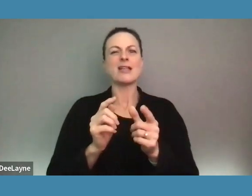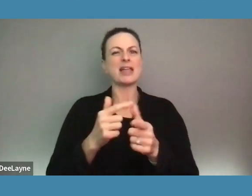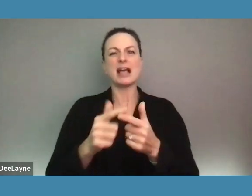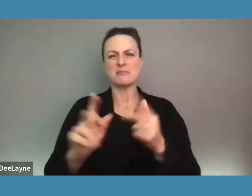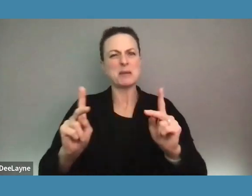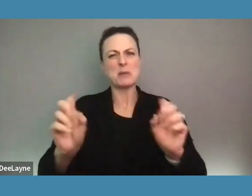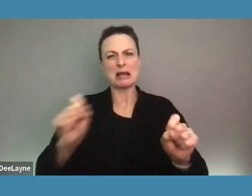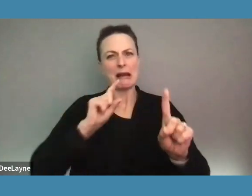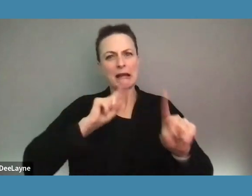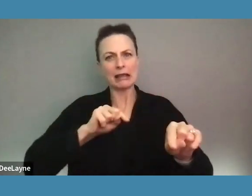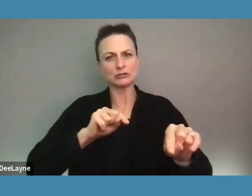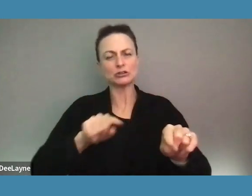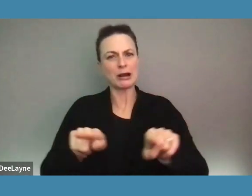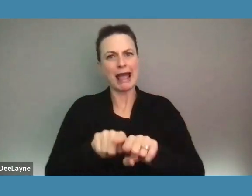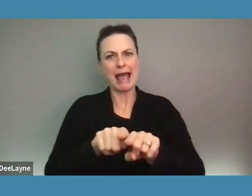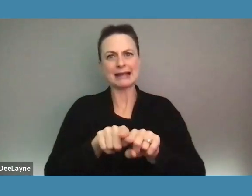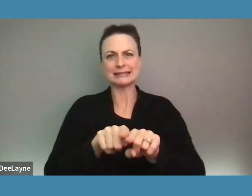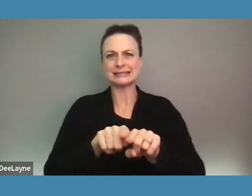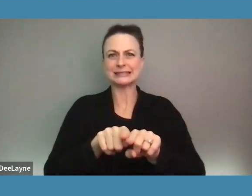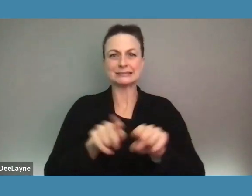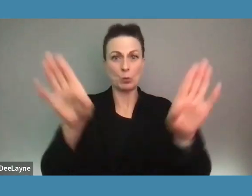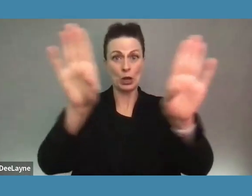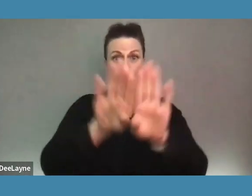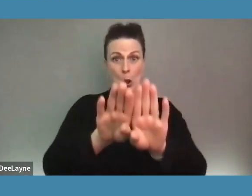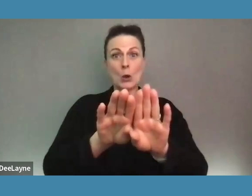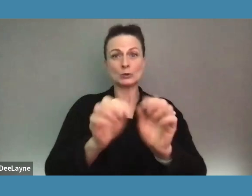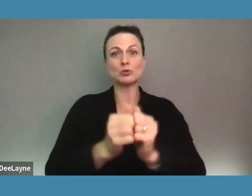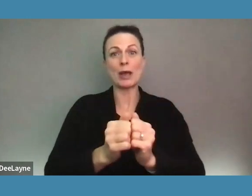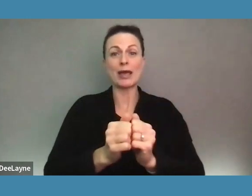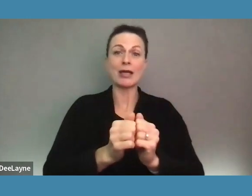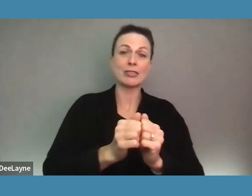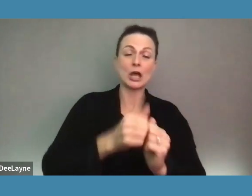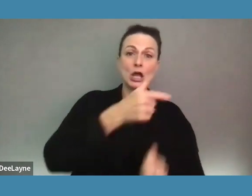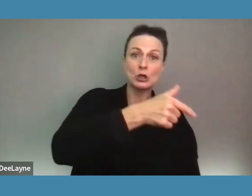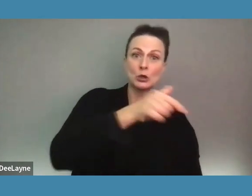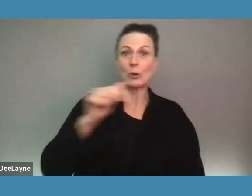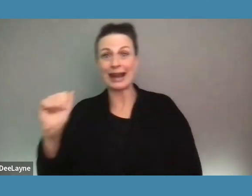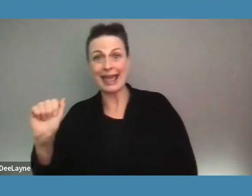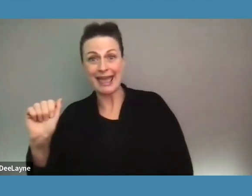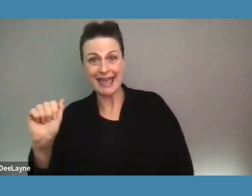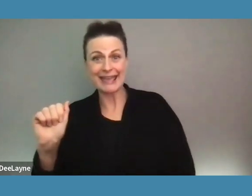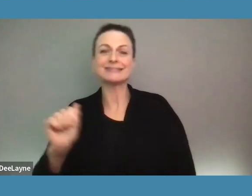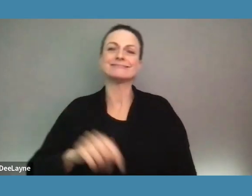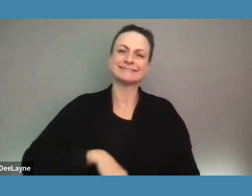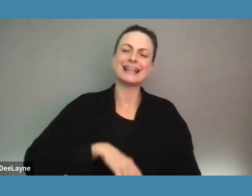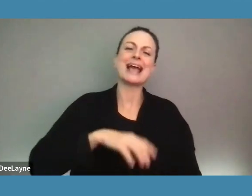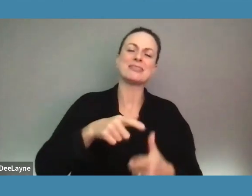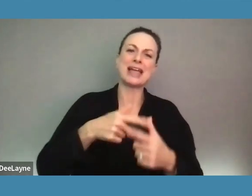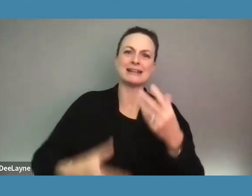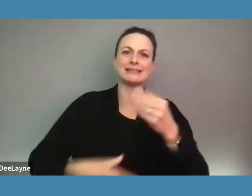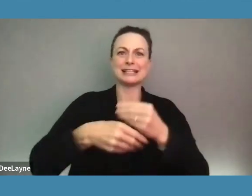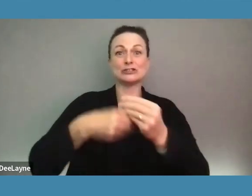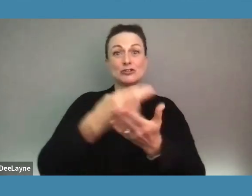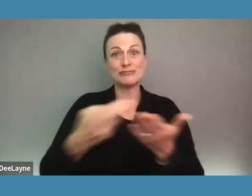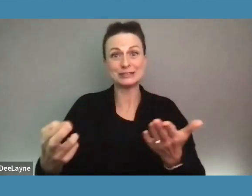can answer it as we close out with some Q&As and additional resources.